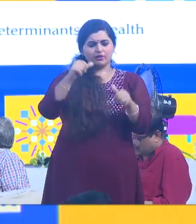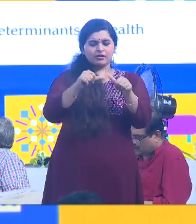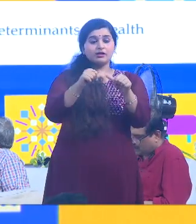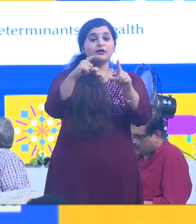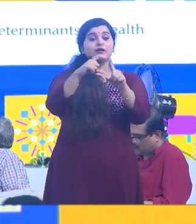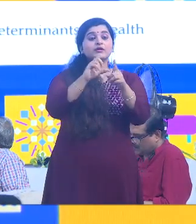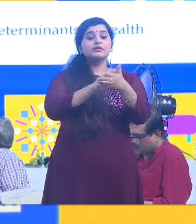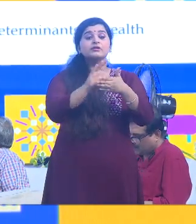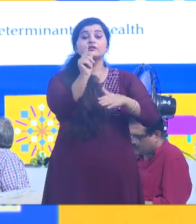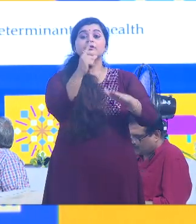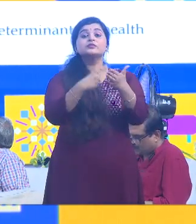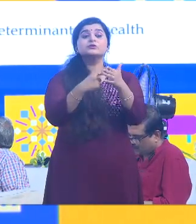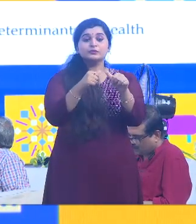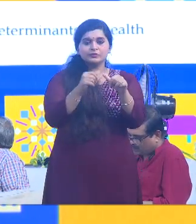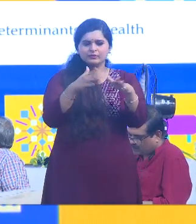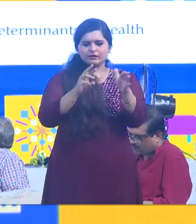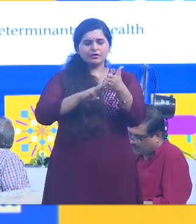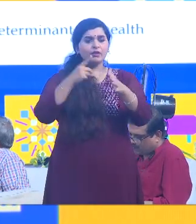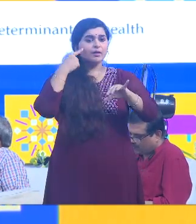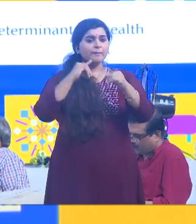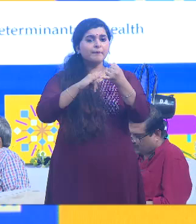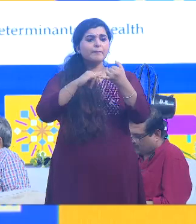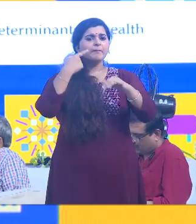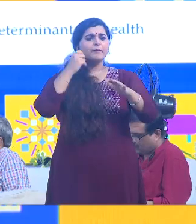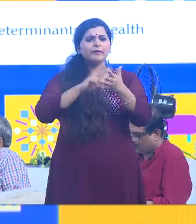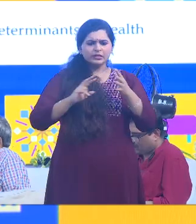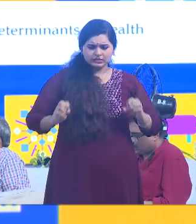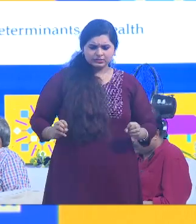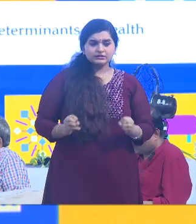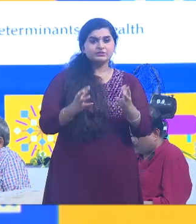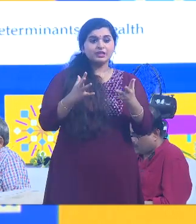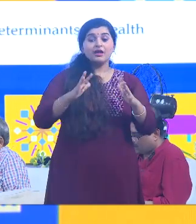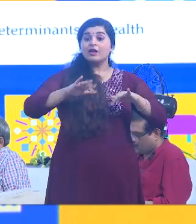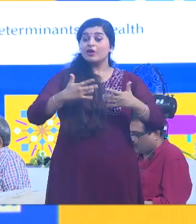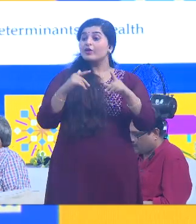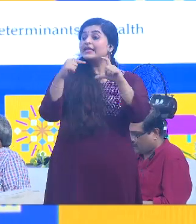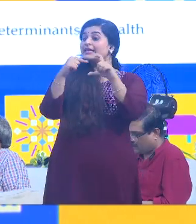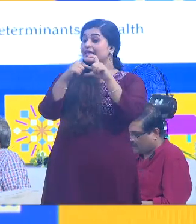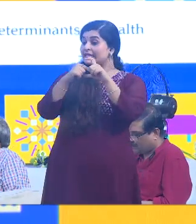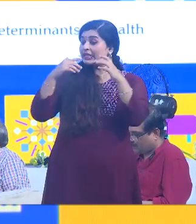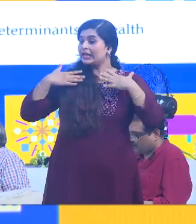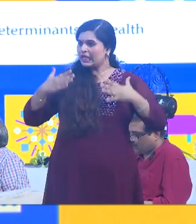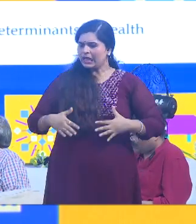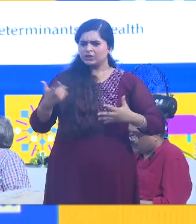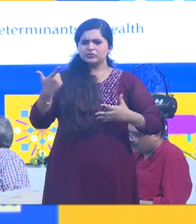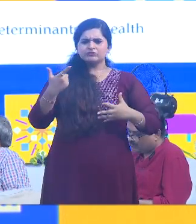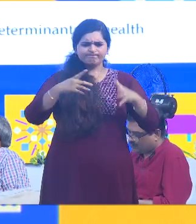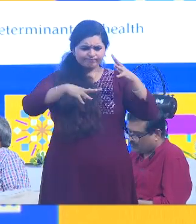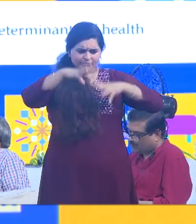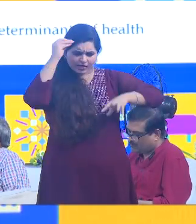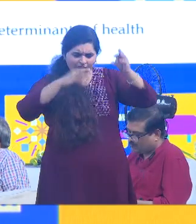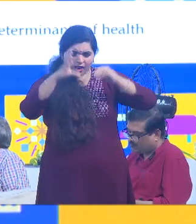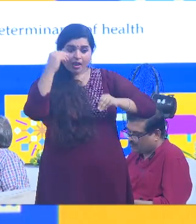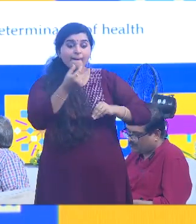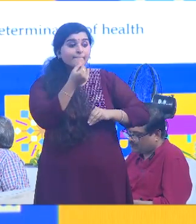in 2016-17, the digital initiatives like the e-health, telemedicine, learning management systems,